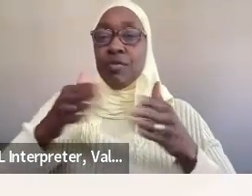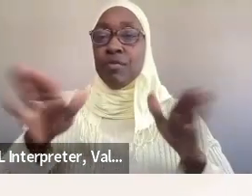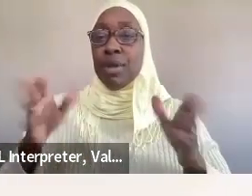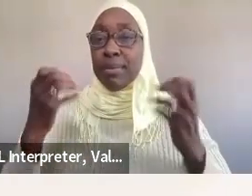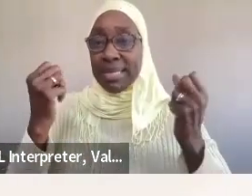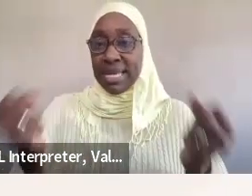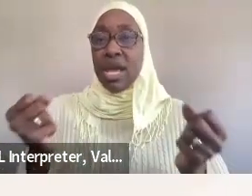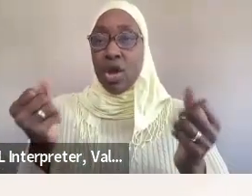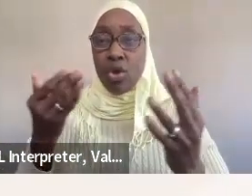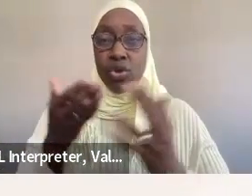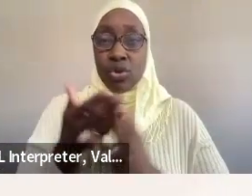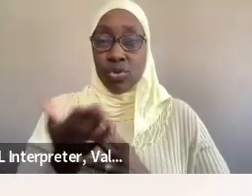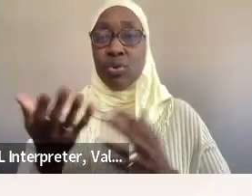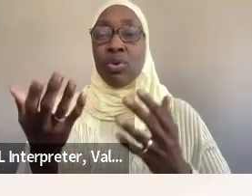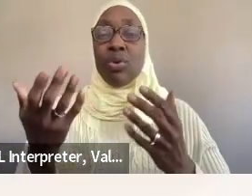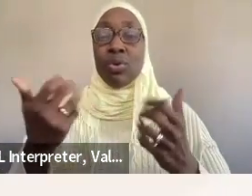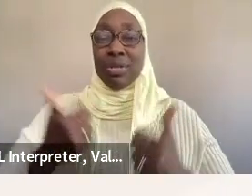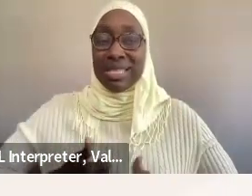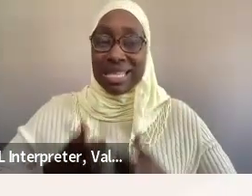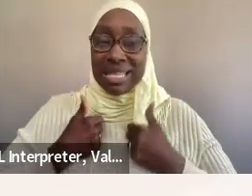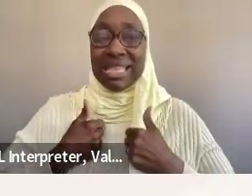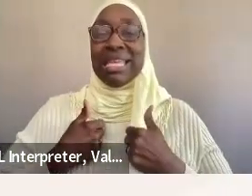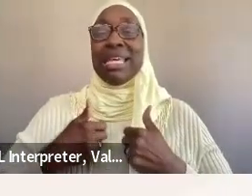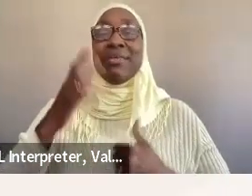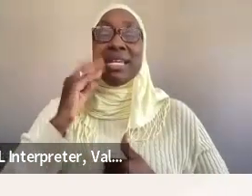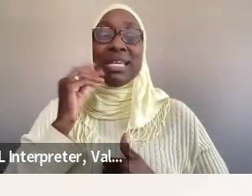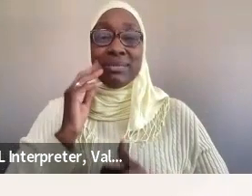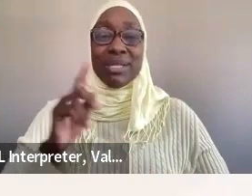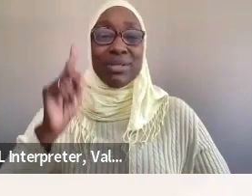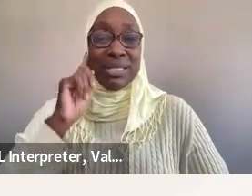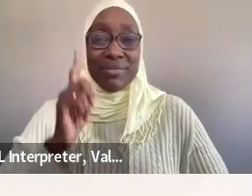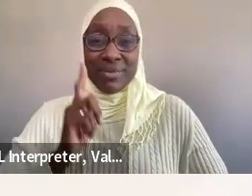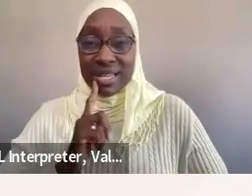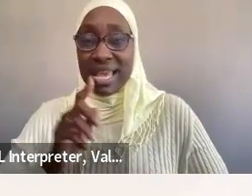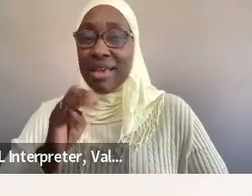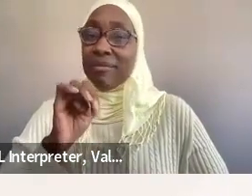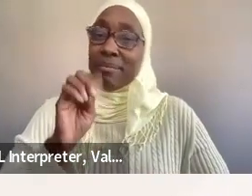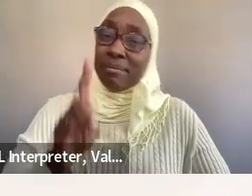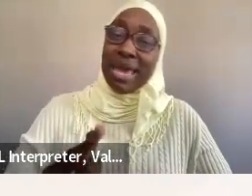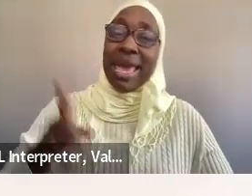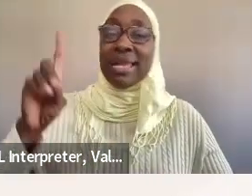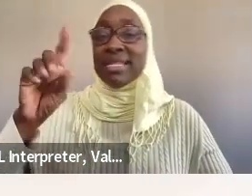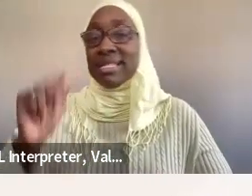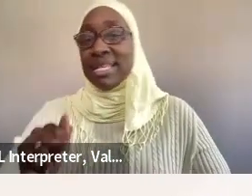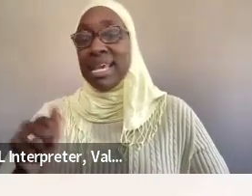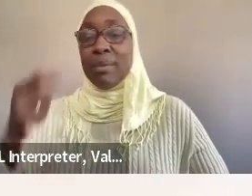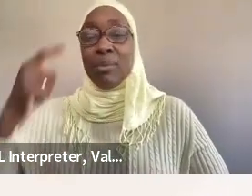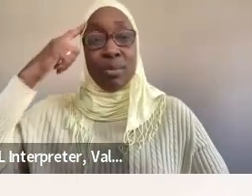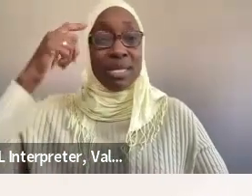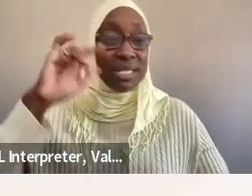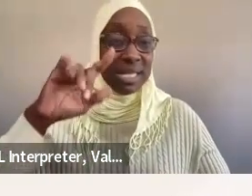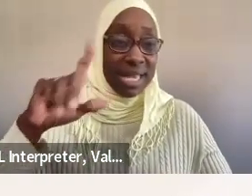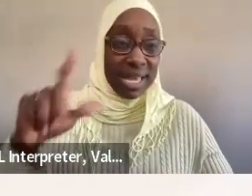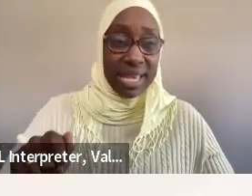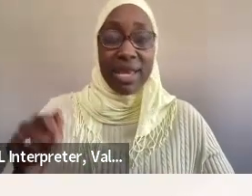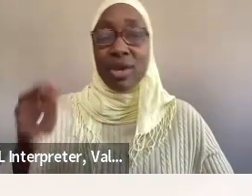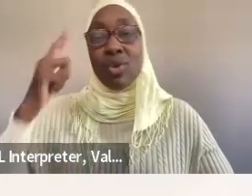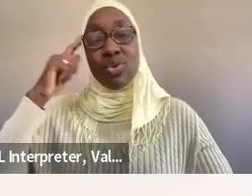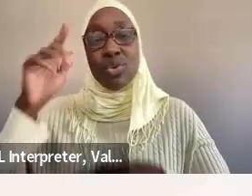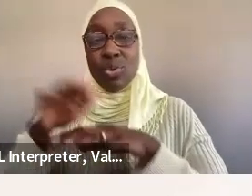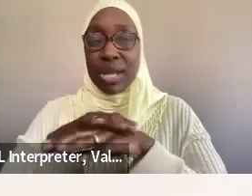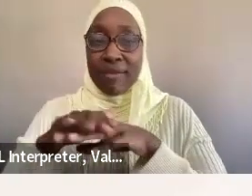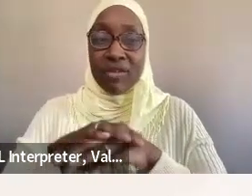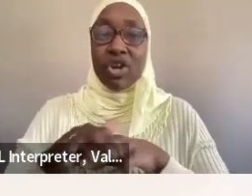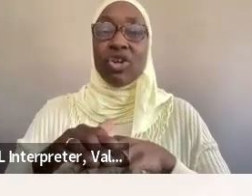experiences of deaf, mad, disabled, mentally ill, neurodiverse, and chronically ill community members through advocacy, education, and mutual